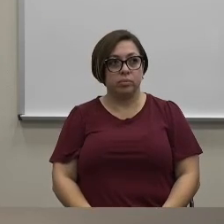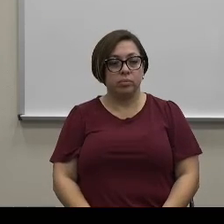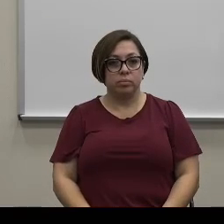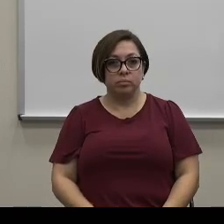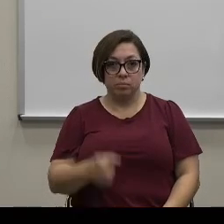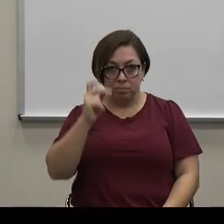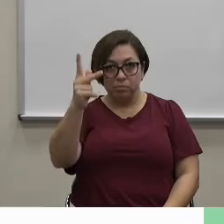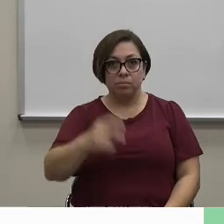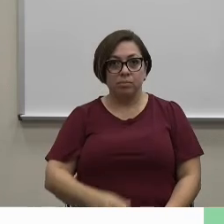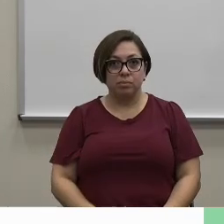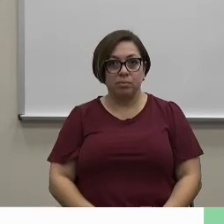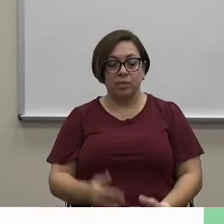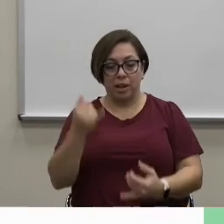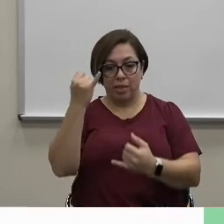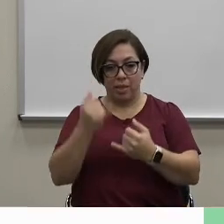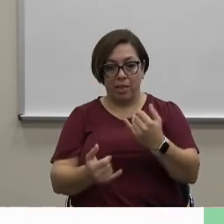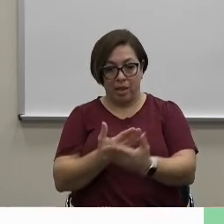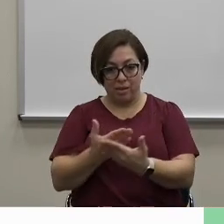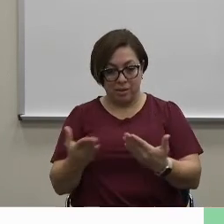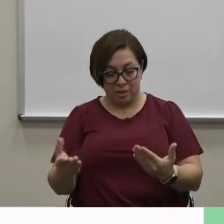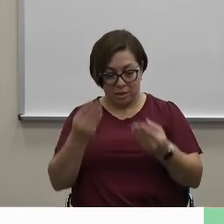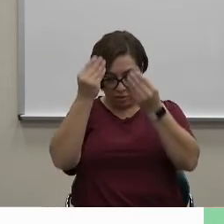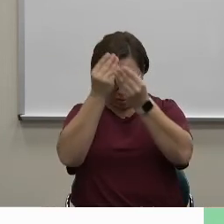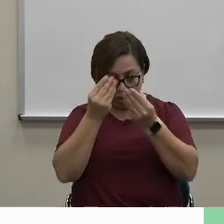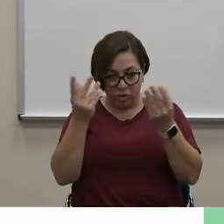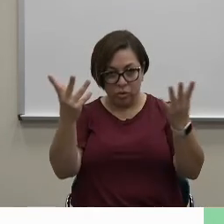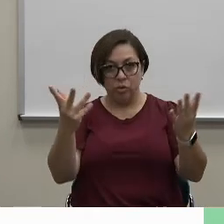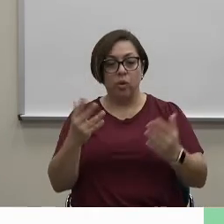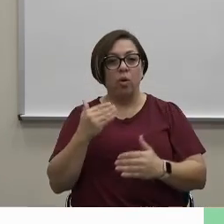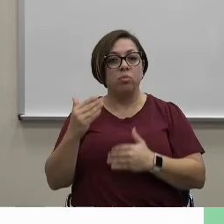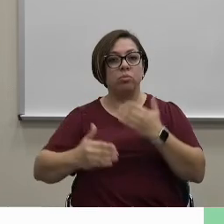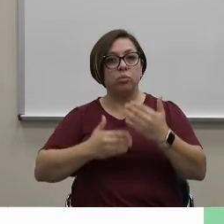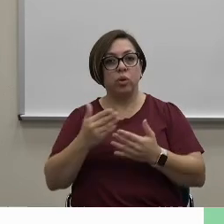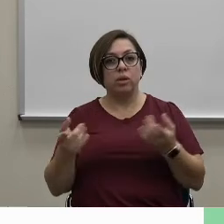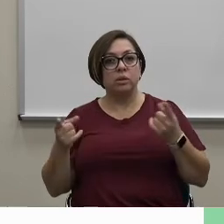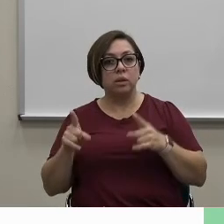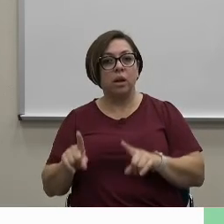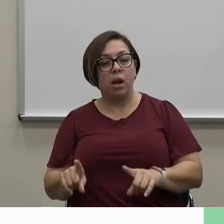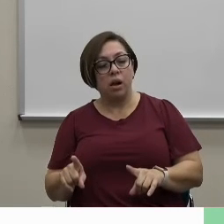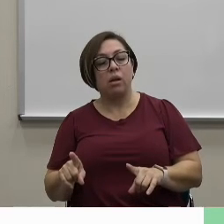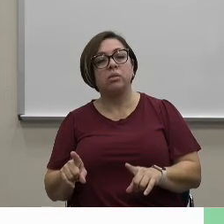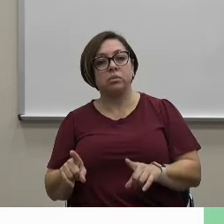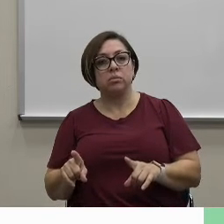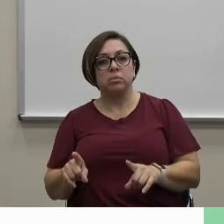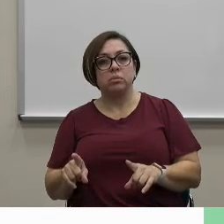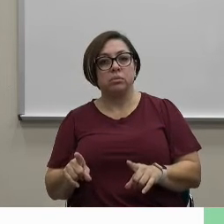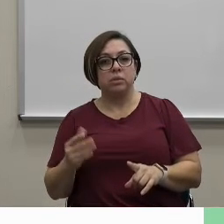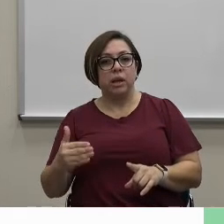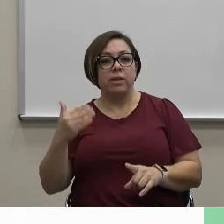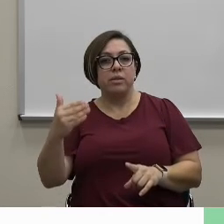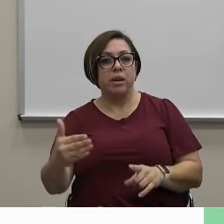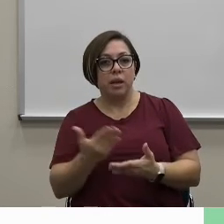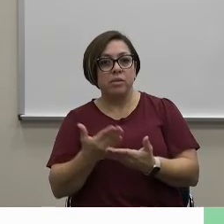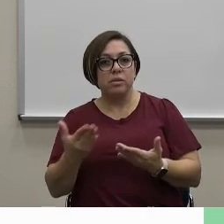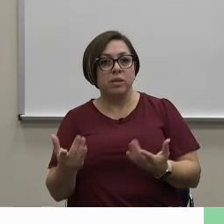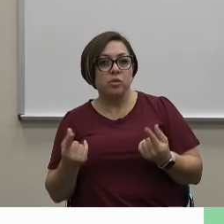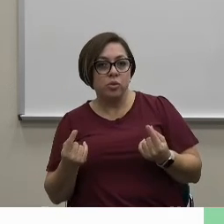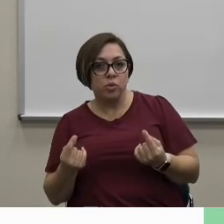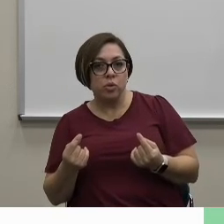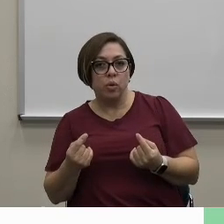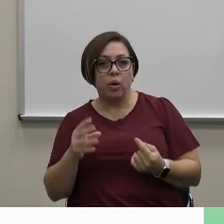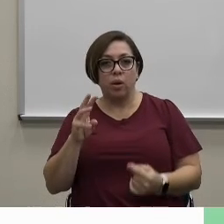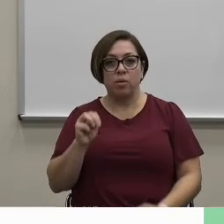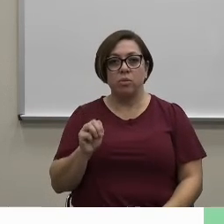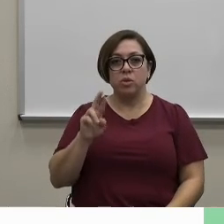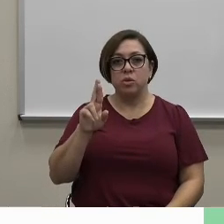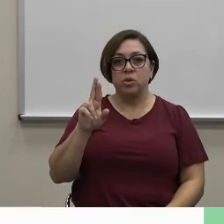Okay, and then the last thing I just want to let folks know as we go through this process is what are our next steps? As Mr. Lerma